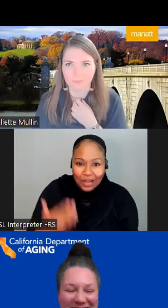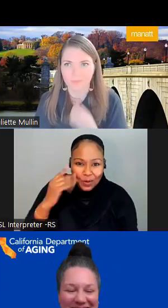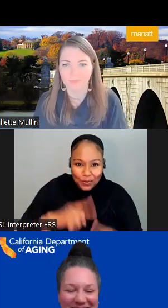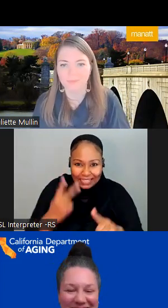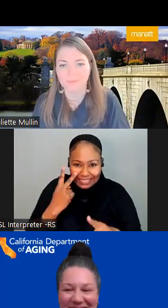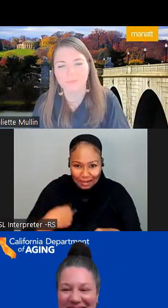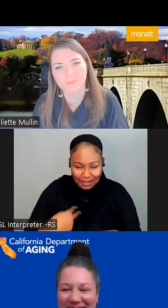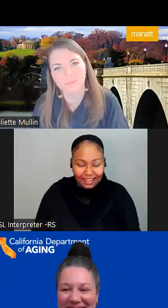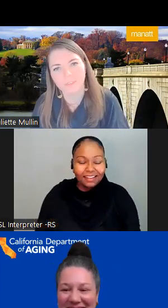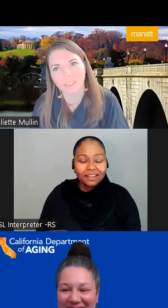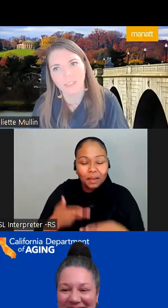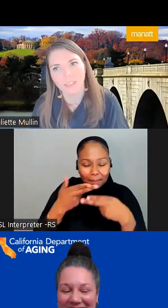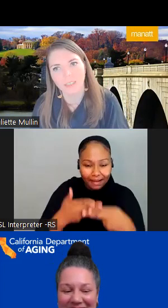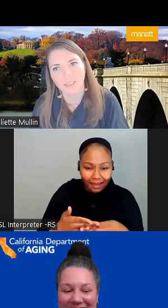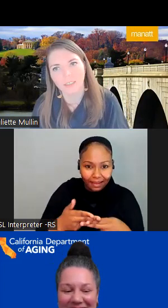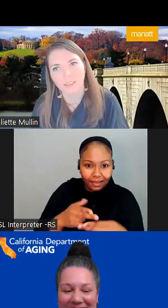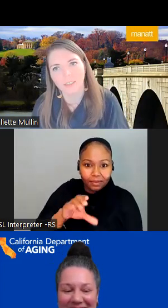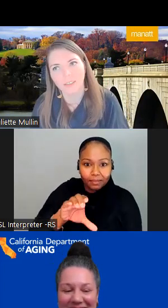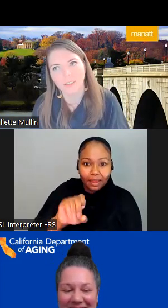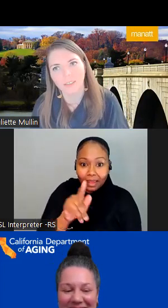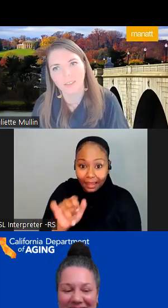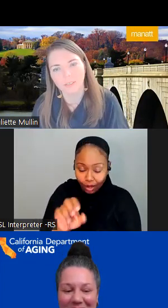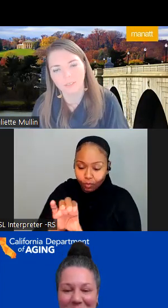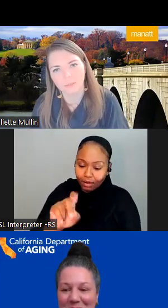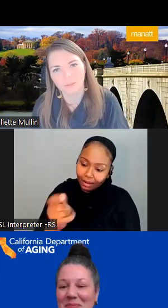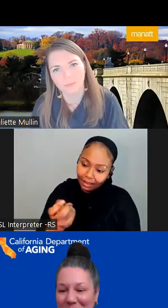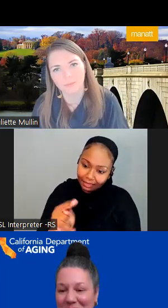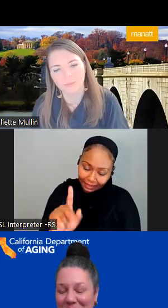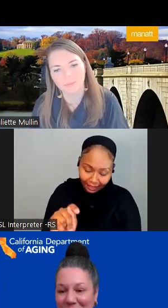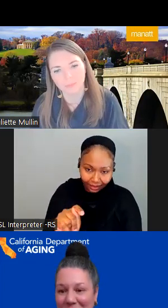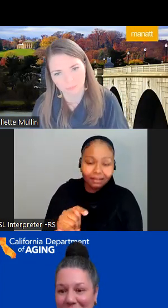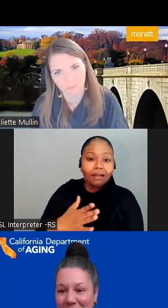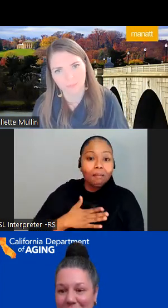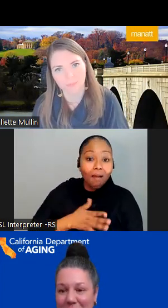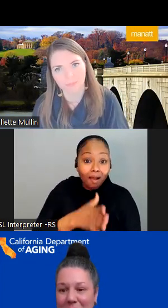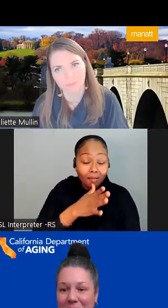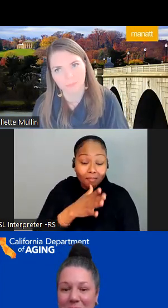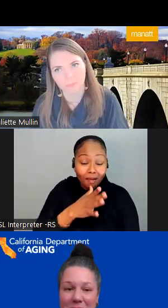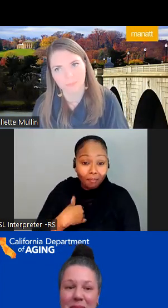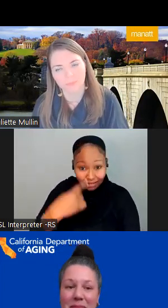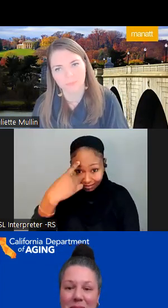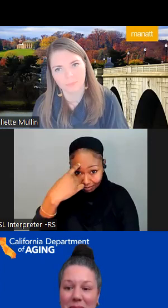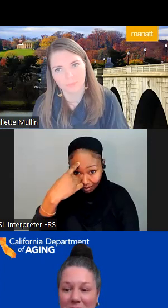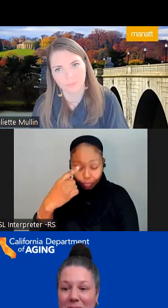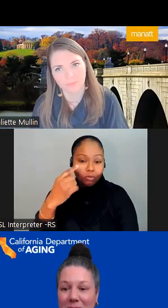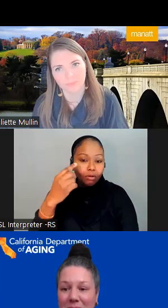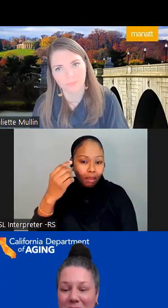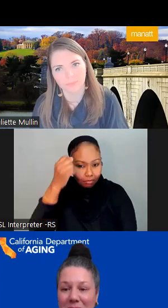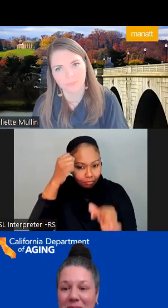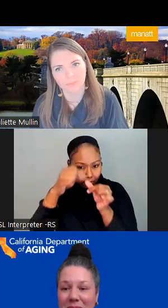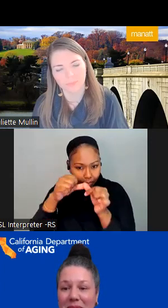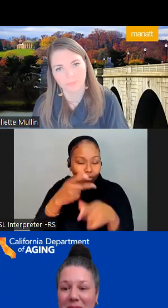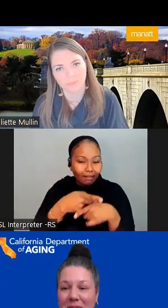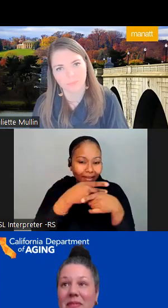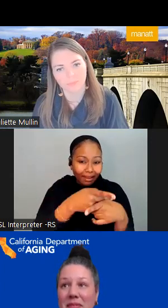My name's Karen Klink. I am a daughter with a mom with dementia and memory care, an essential caregiver and a loud advocate. I love